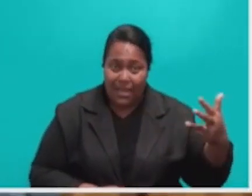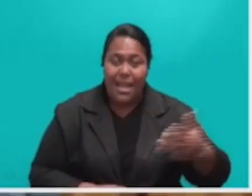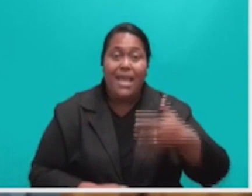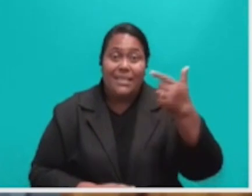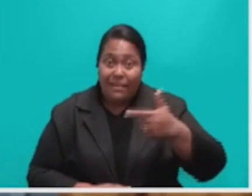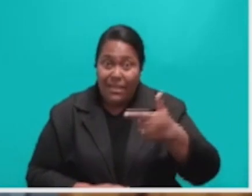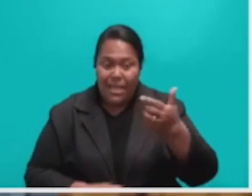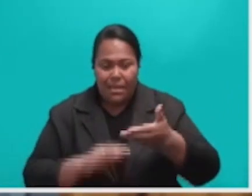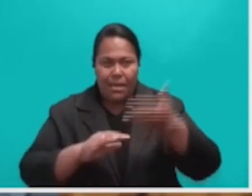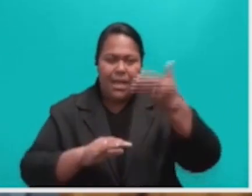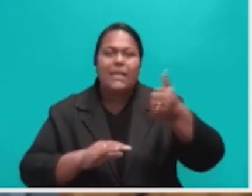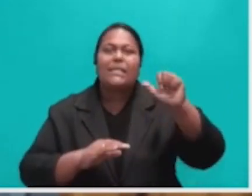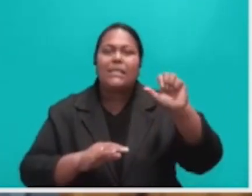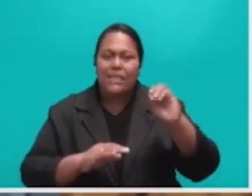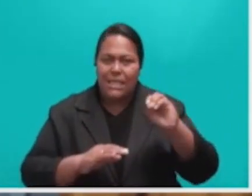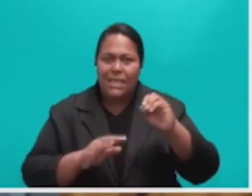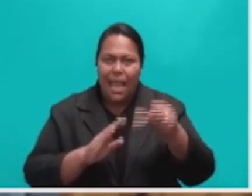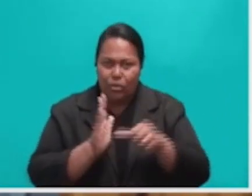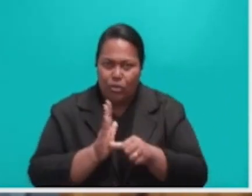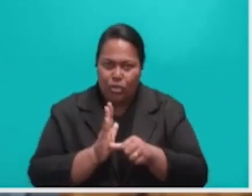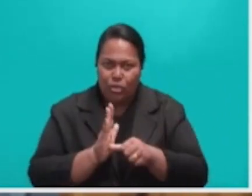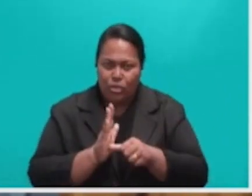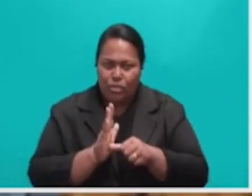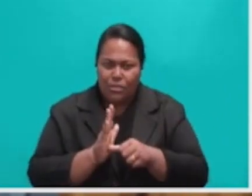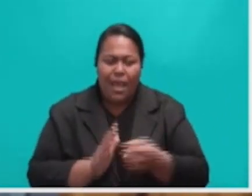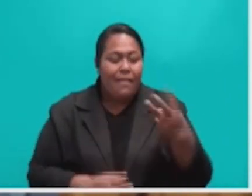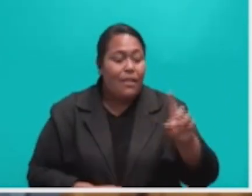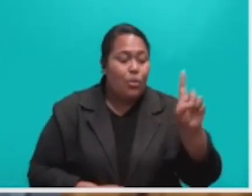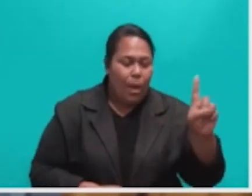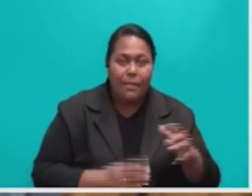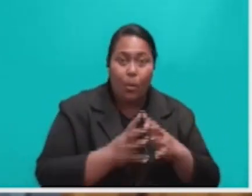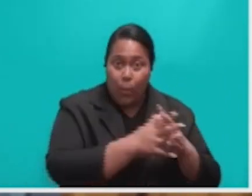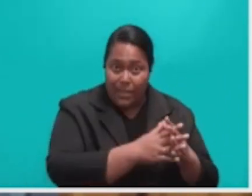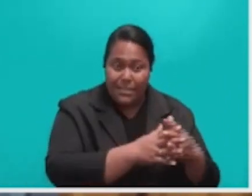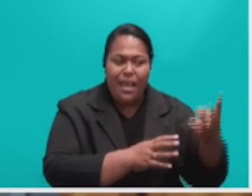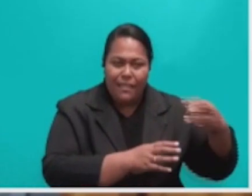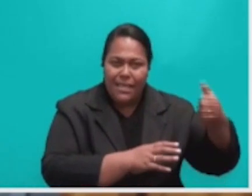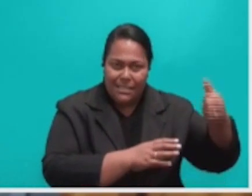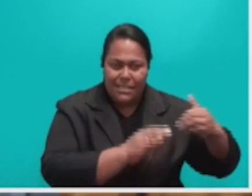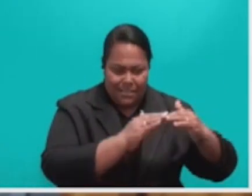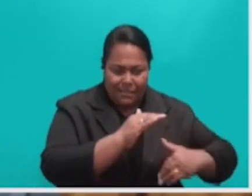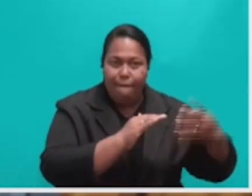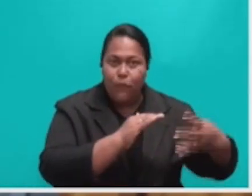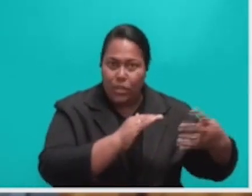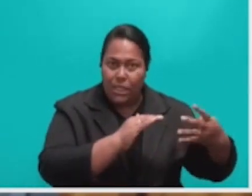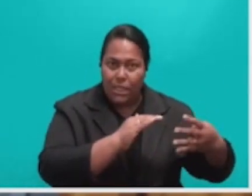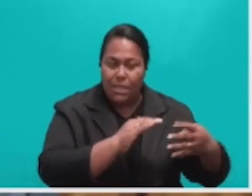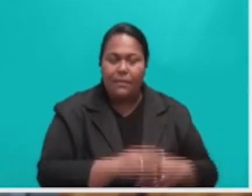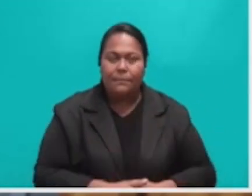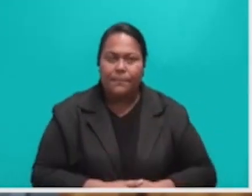of 60. 31 people were profiled in the West, 26 below the age of 14. There